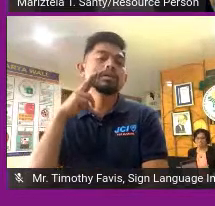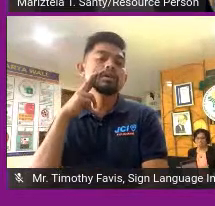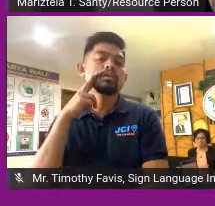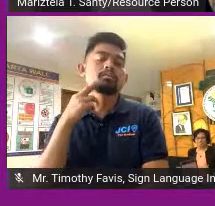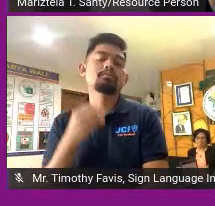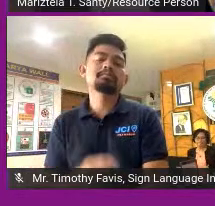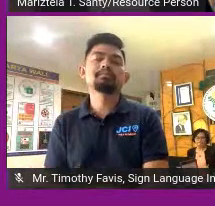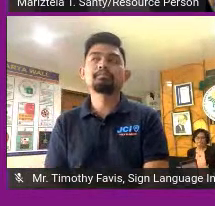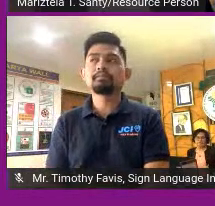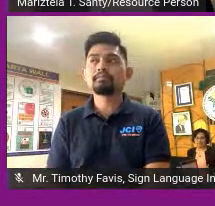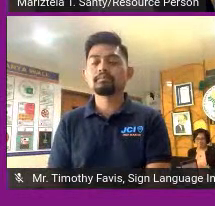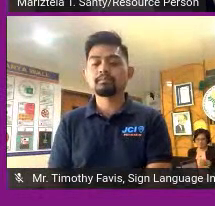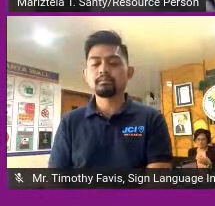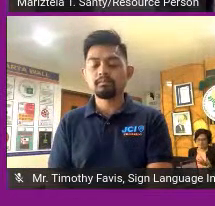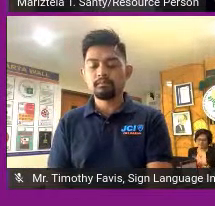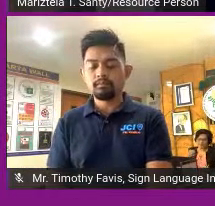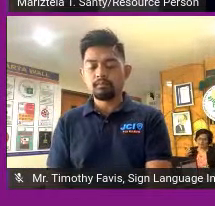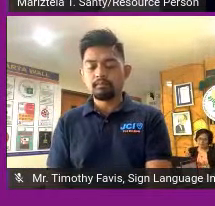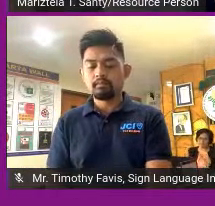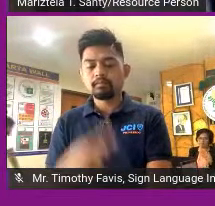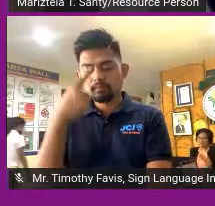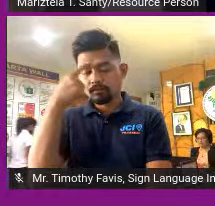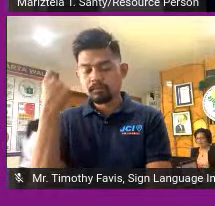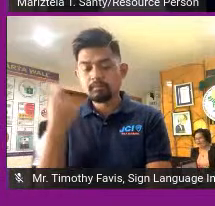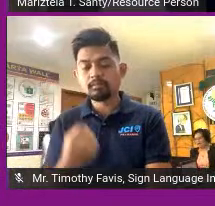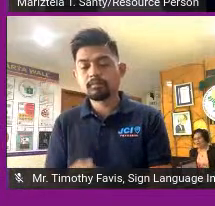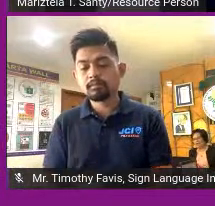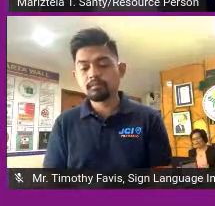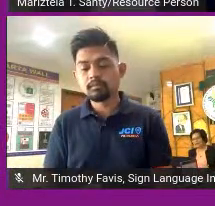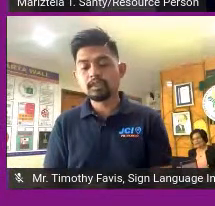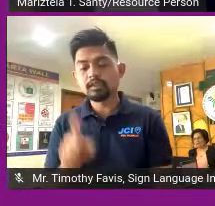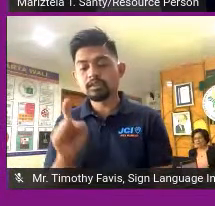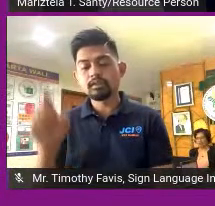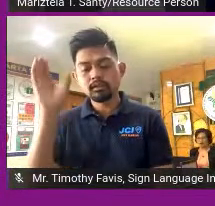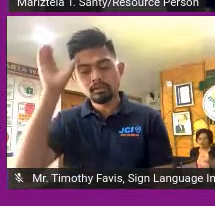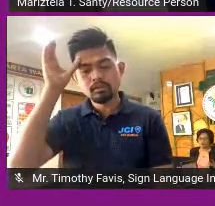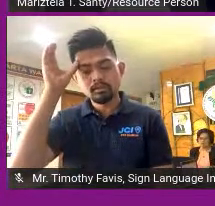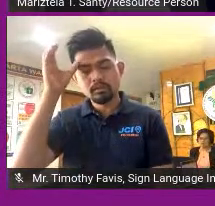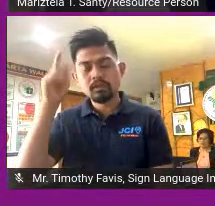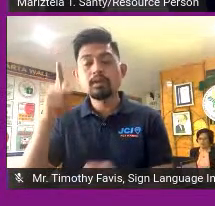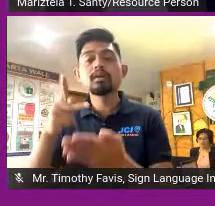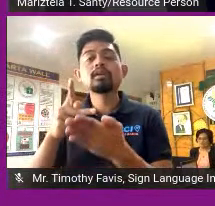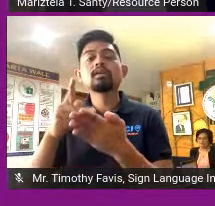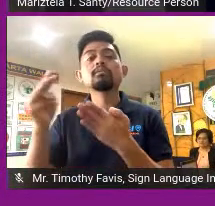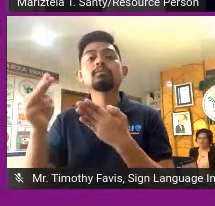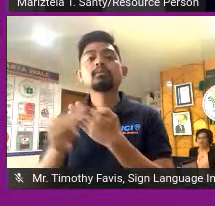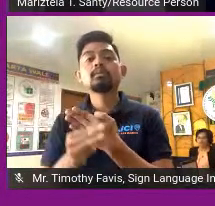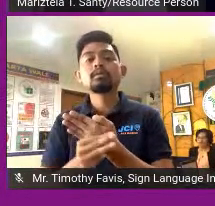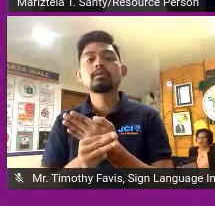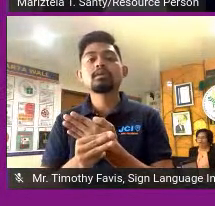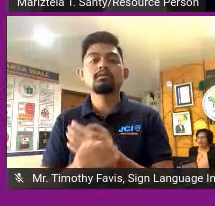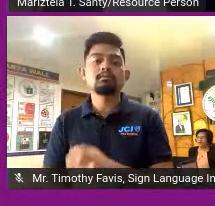asawa? Kasi yan ang aanuhan natin ng mga programs and